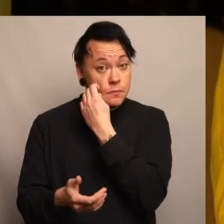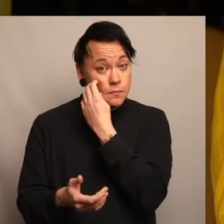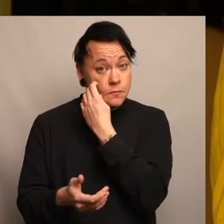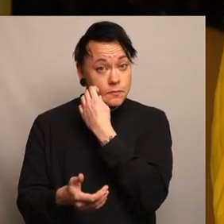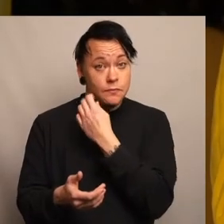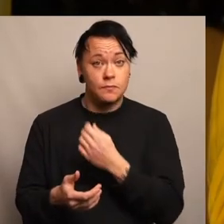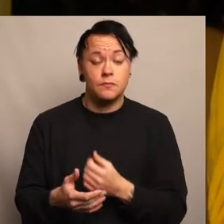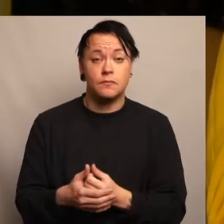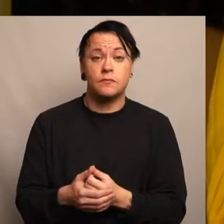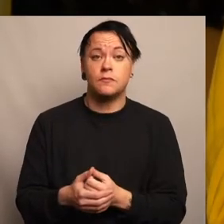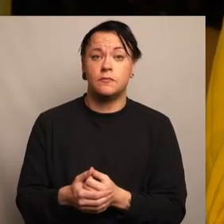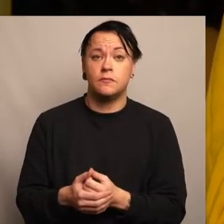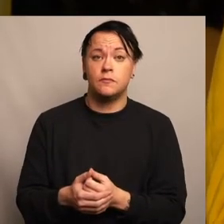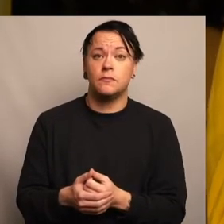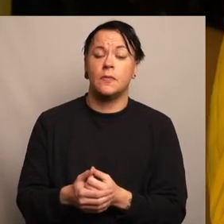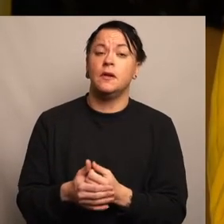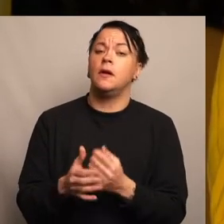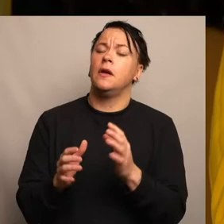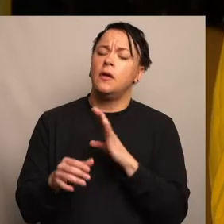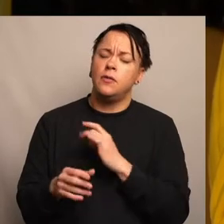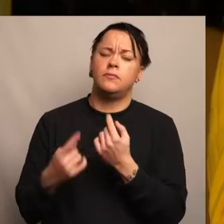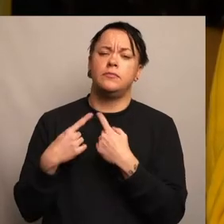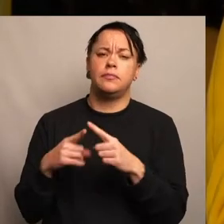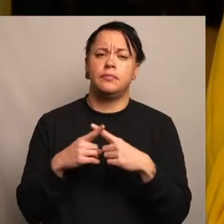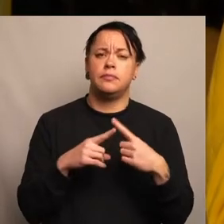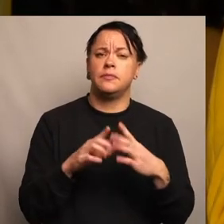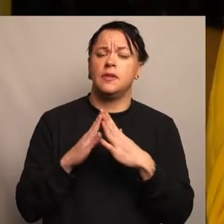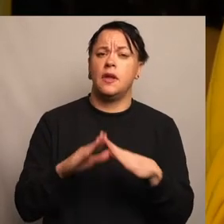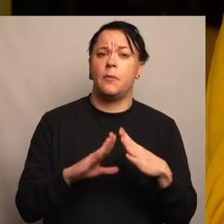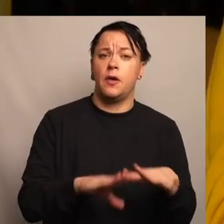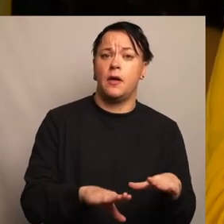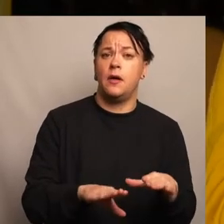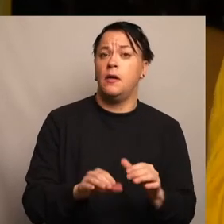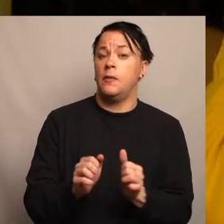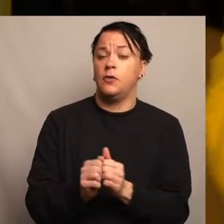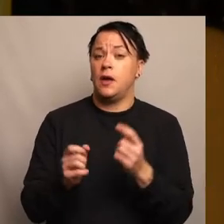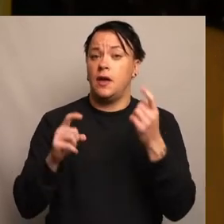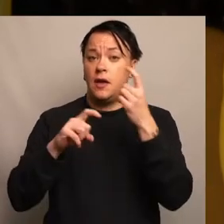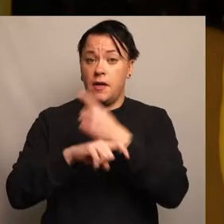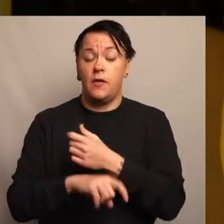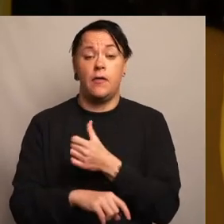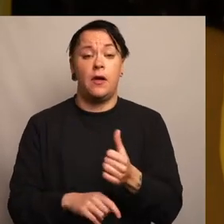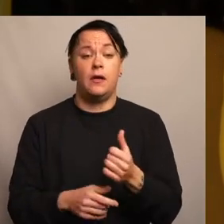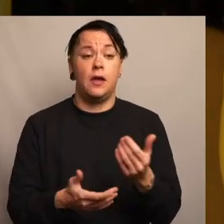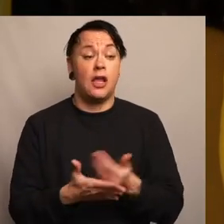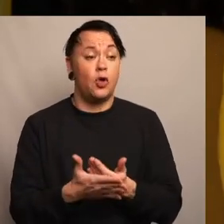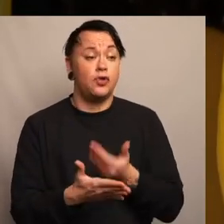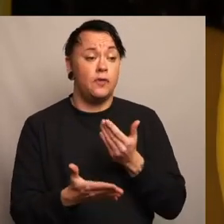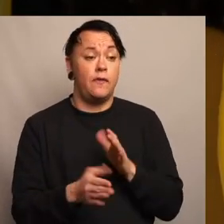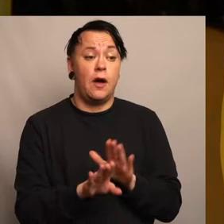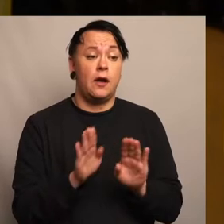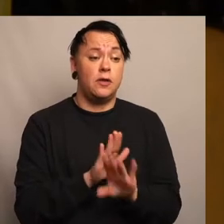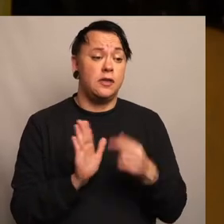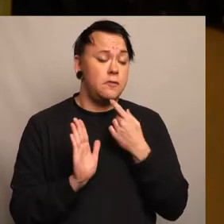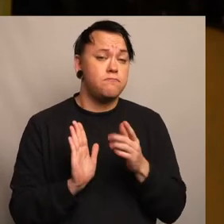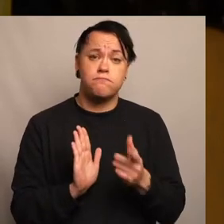in different way, not like just to use it like excuse to kick people out from certain places. Other example